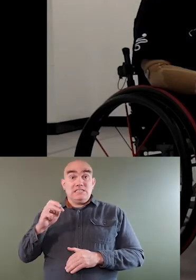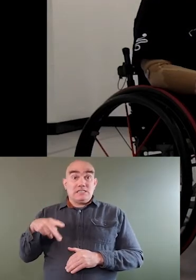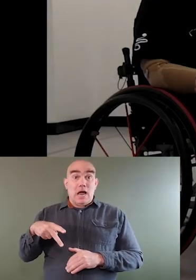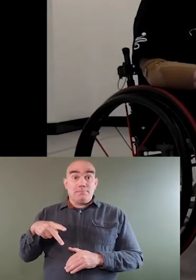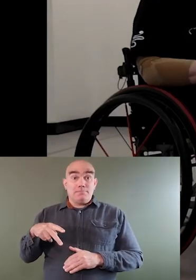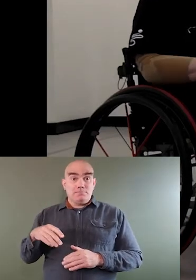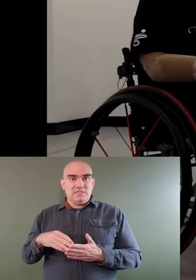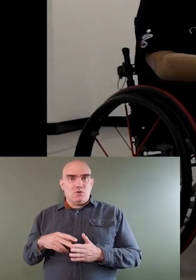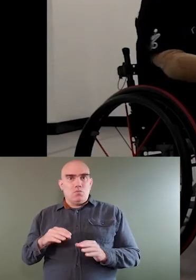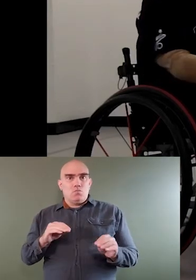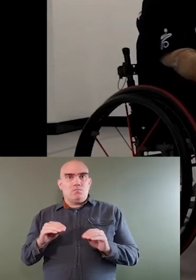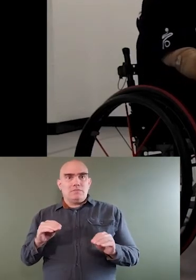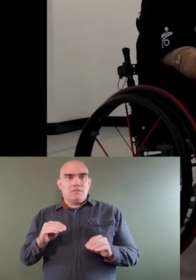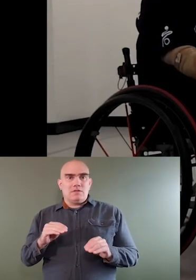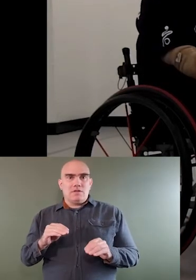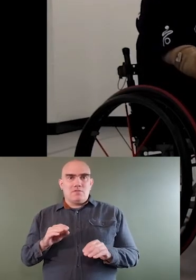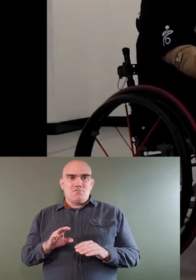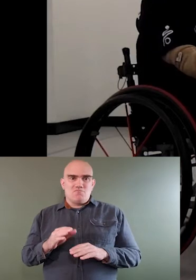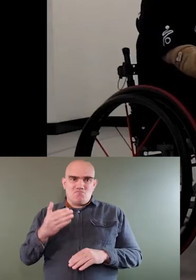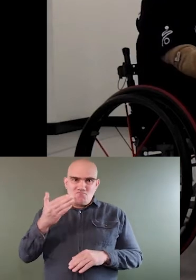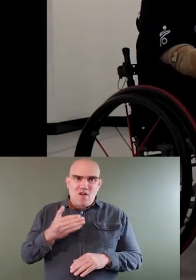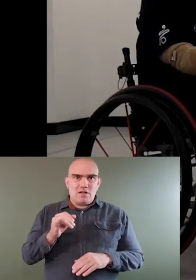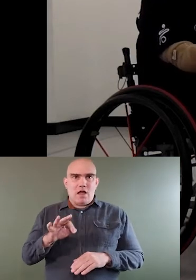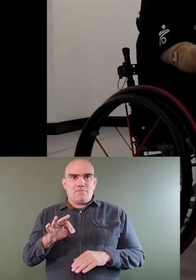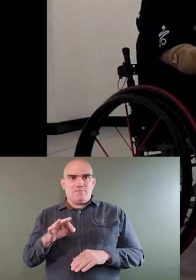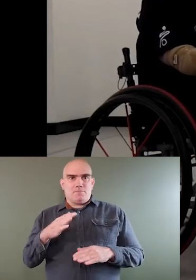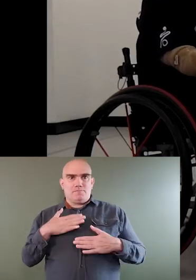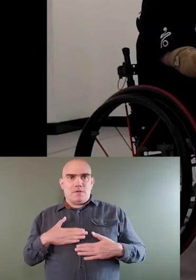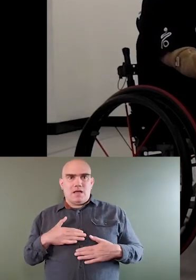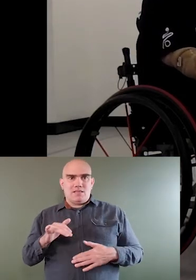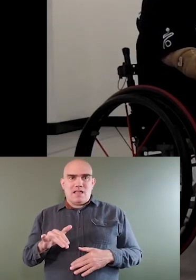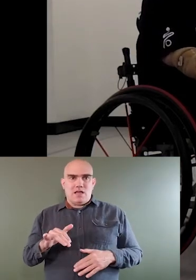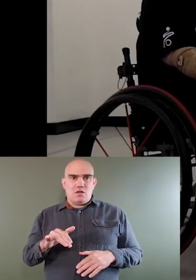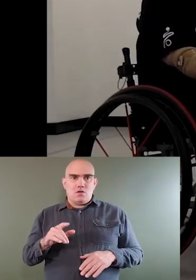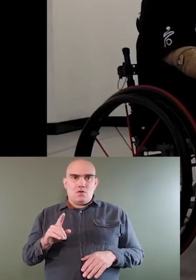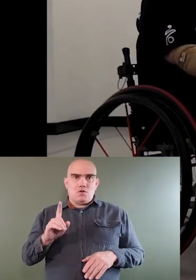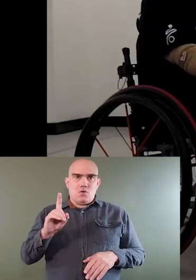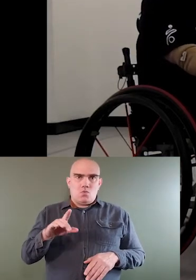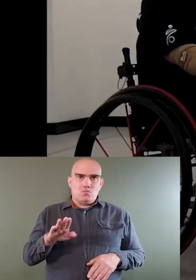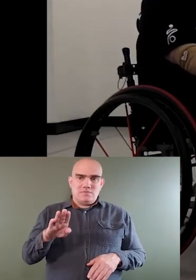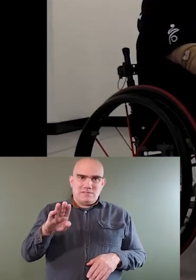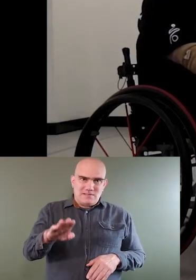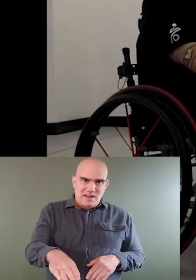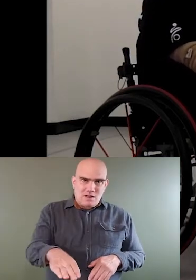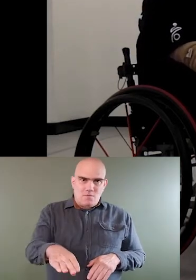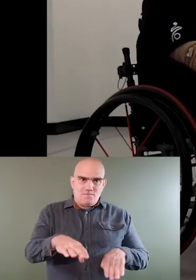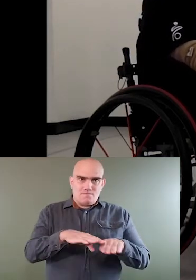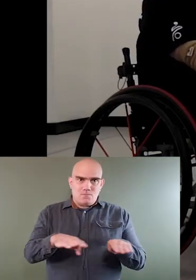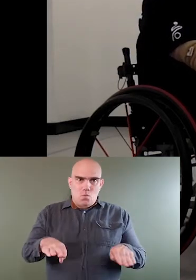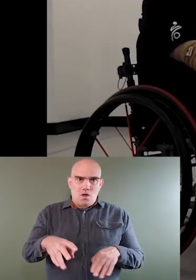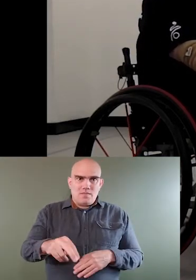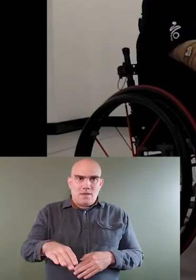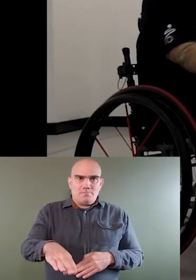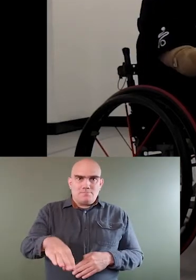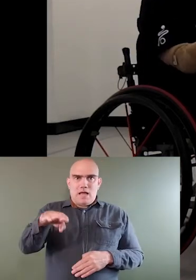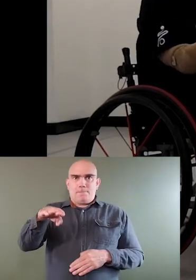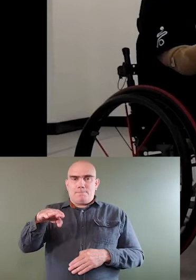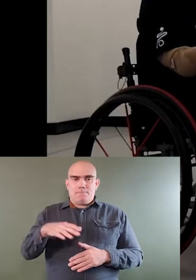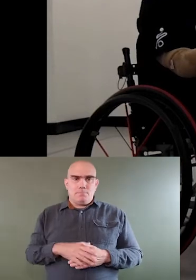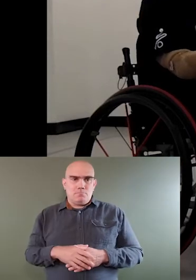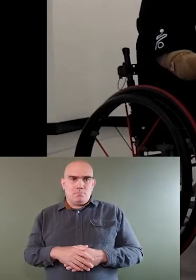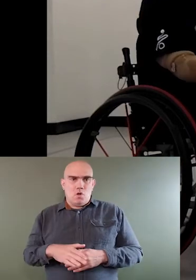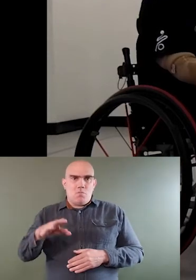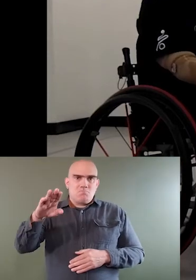movement out in front of the body that does go down to the floor and come back up.